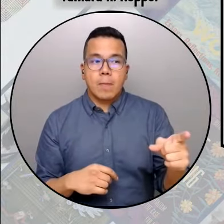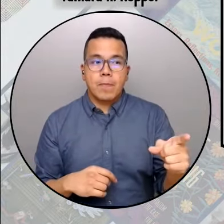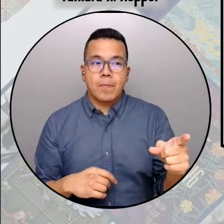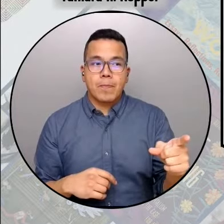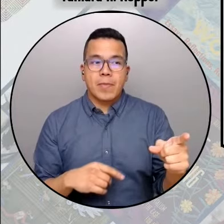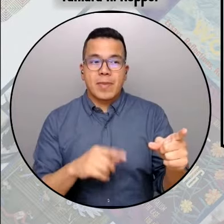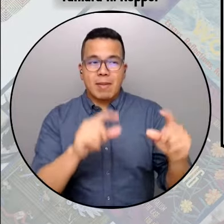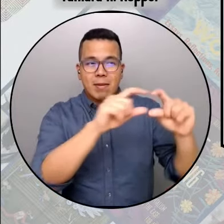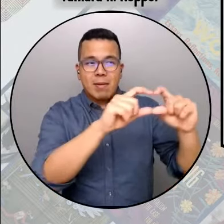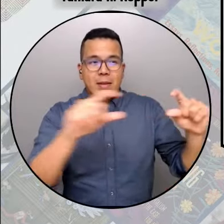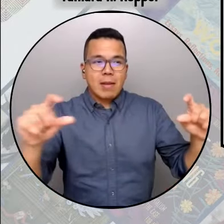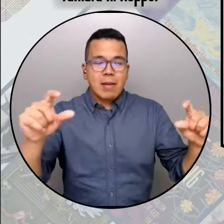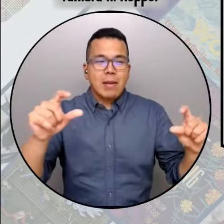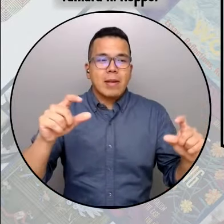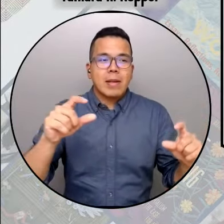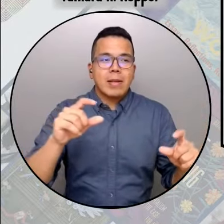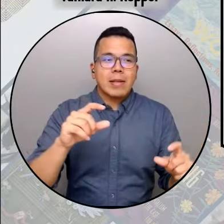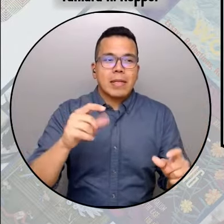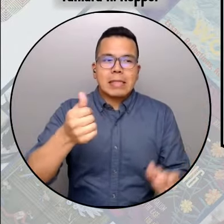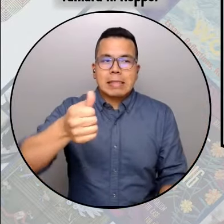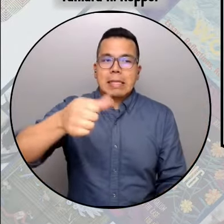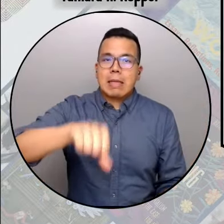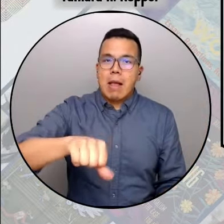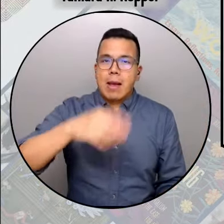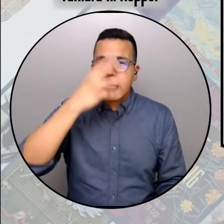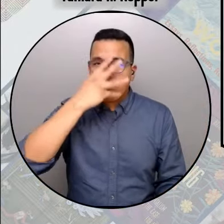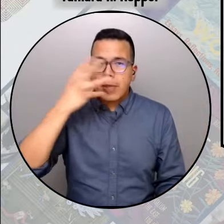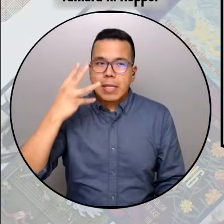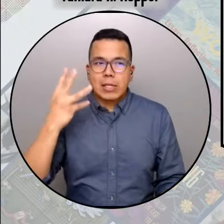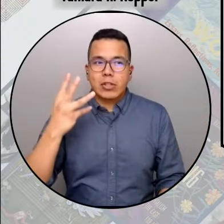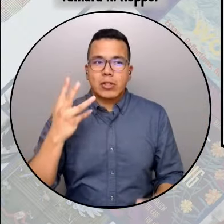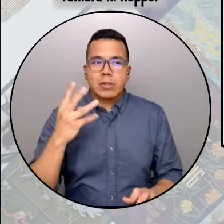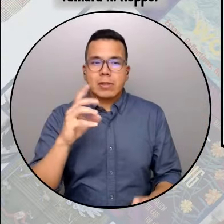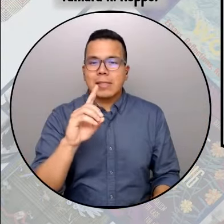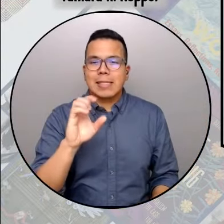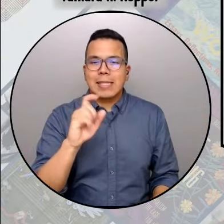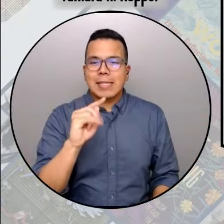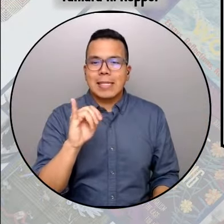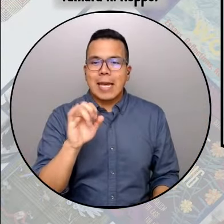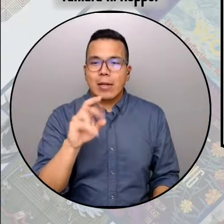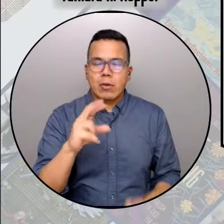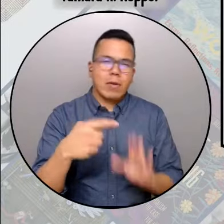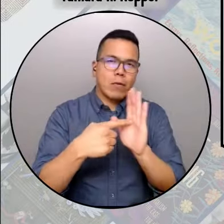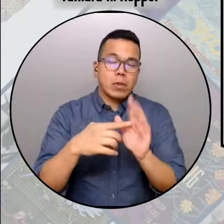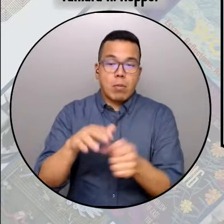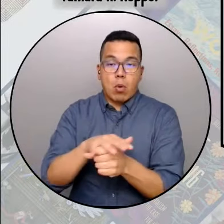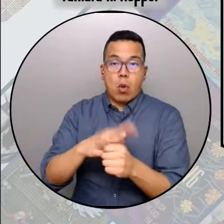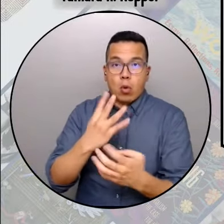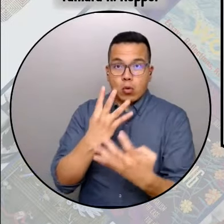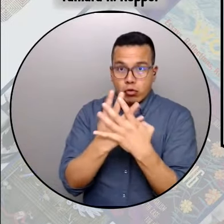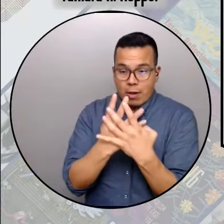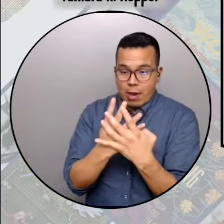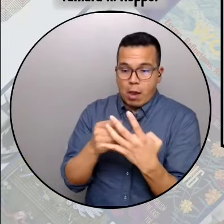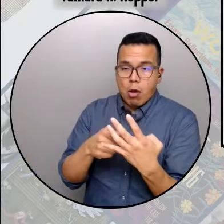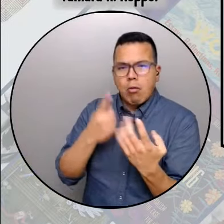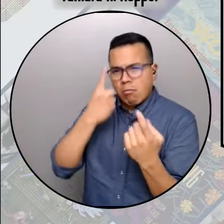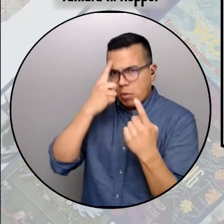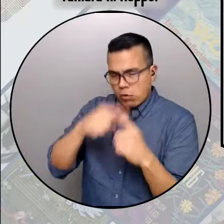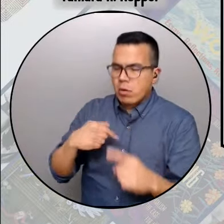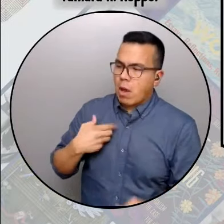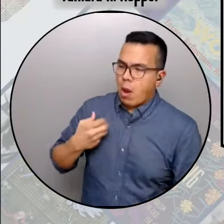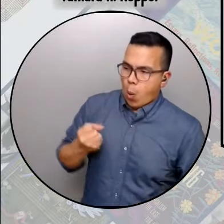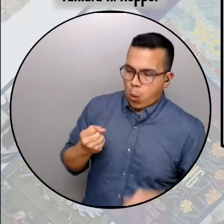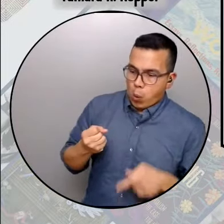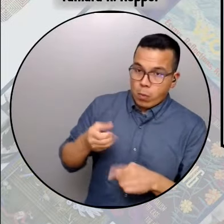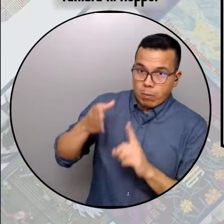detainers. An immigration detainer is where a local facility, like a jail, will agree to hold somebody,